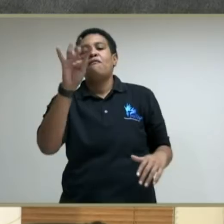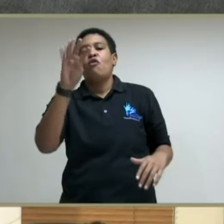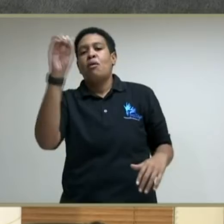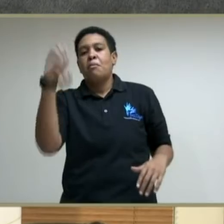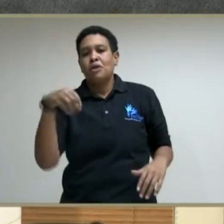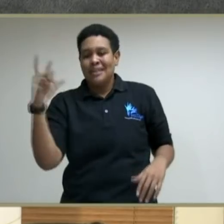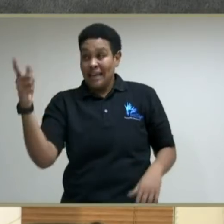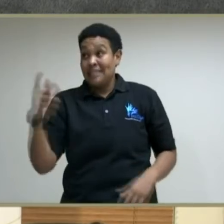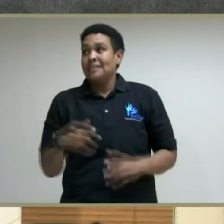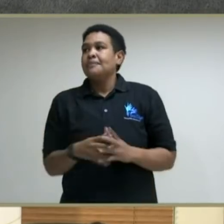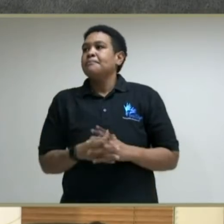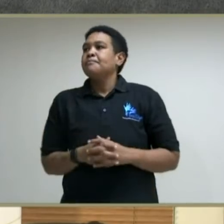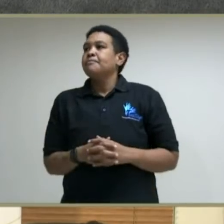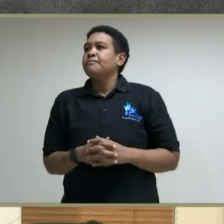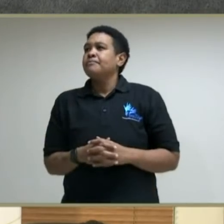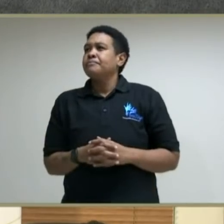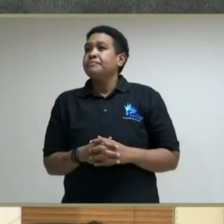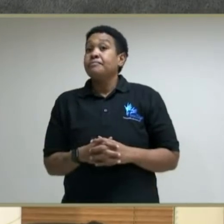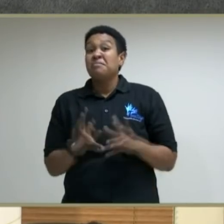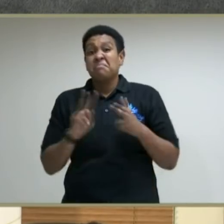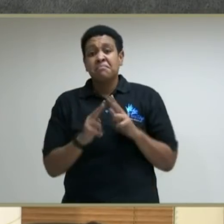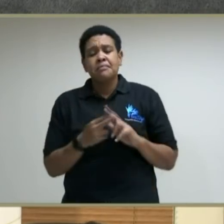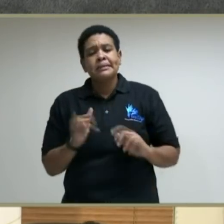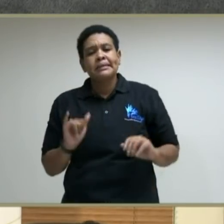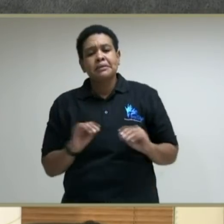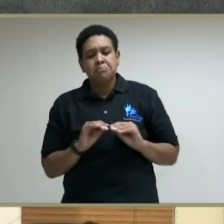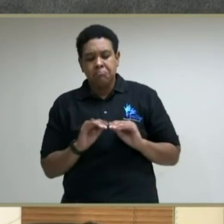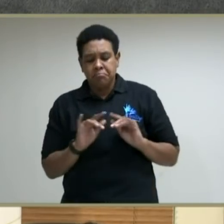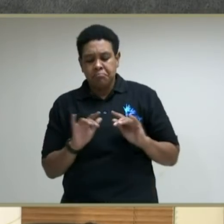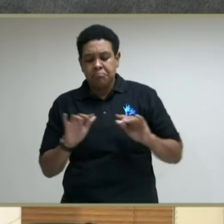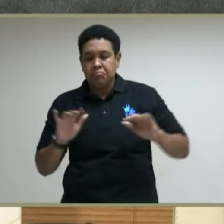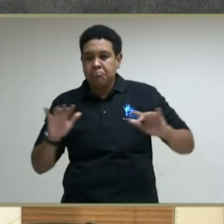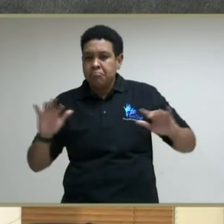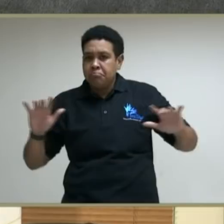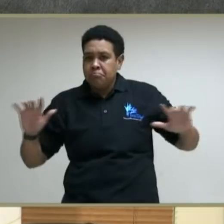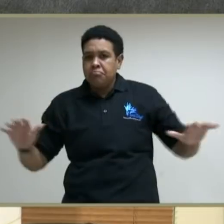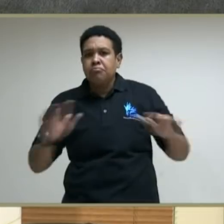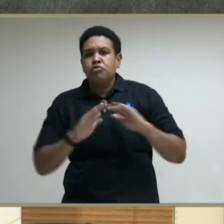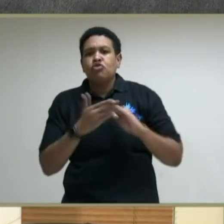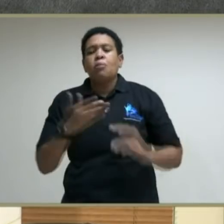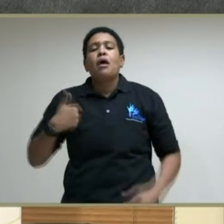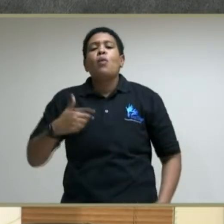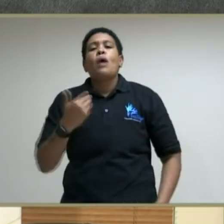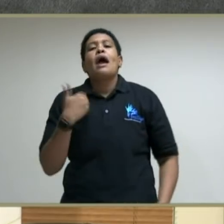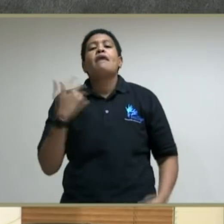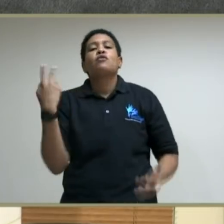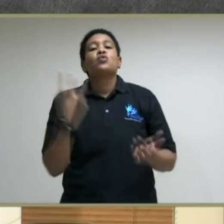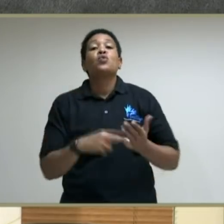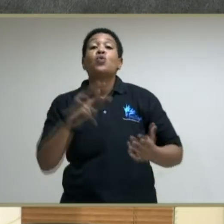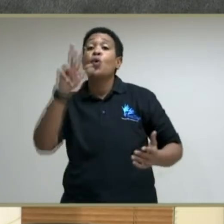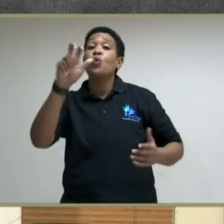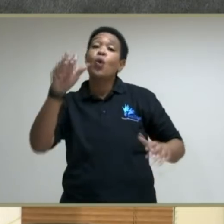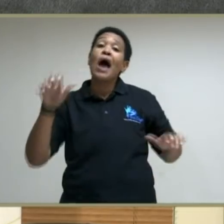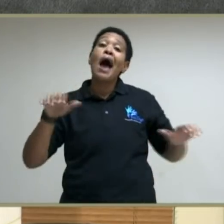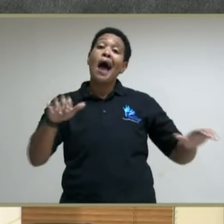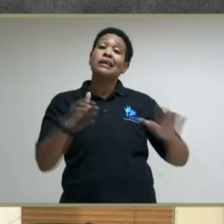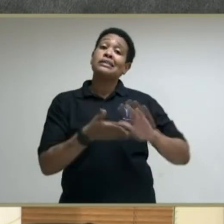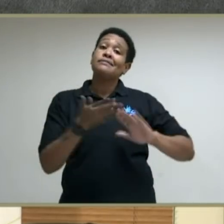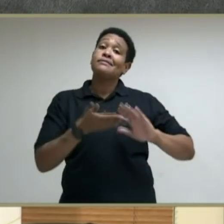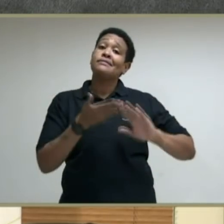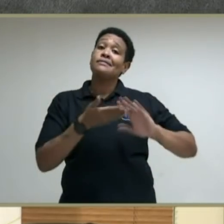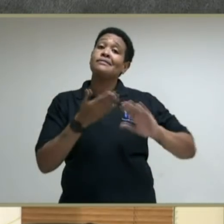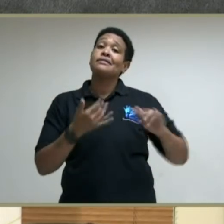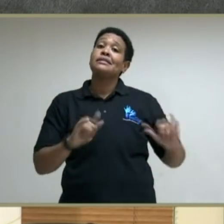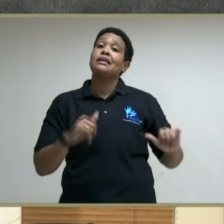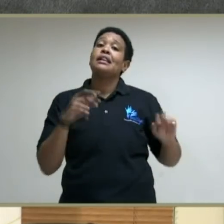17.4%. Cases are still spread right across the country. We have 2,300 active cases